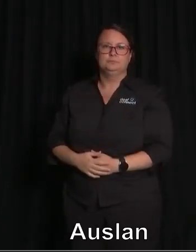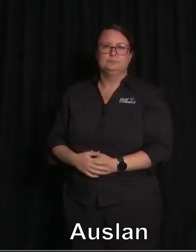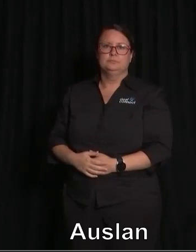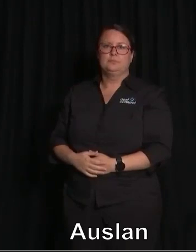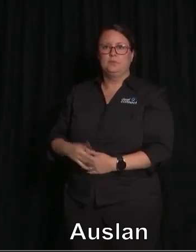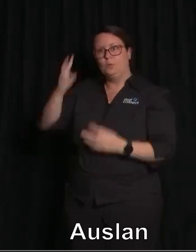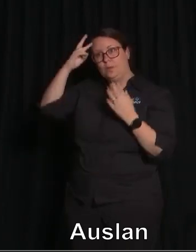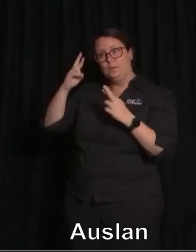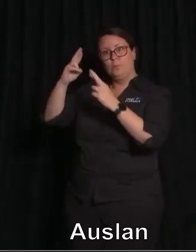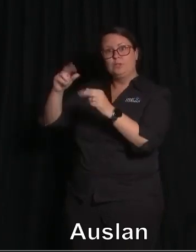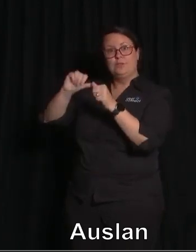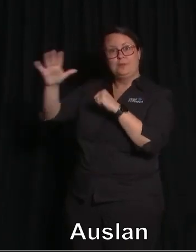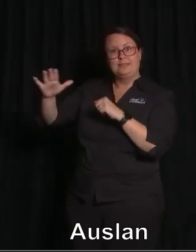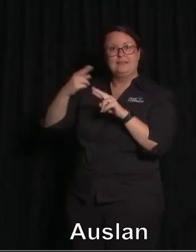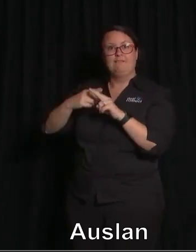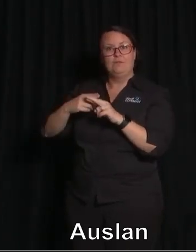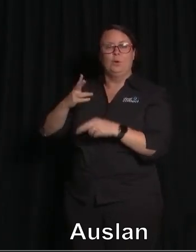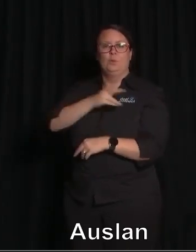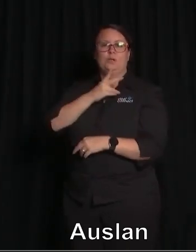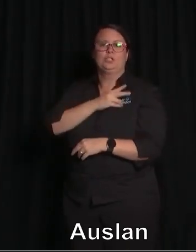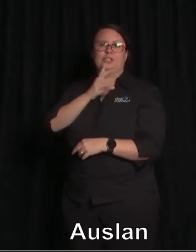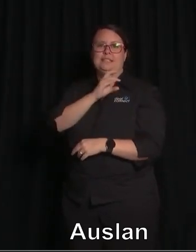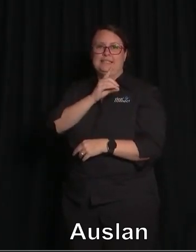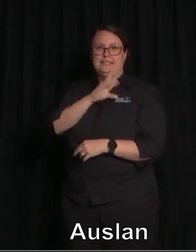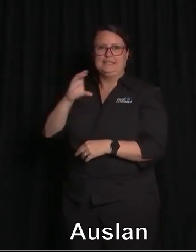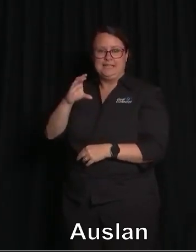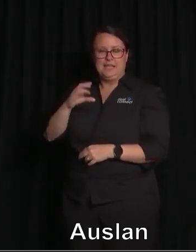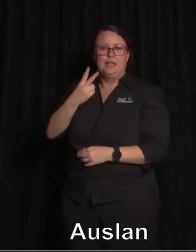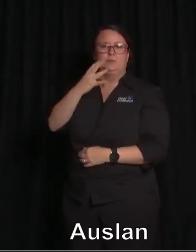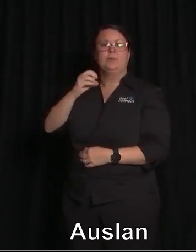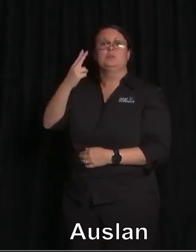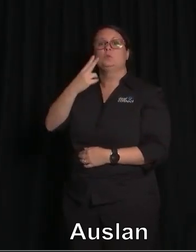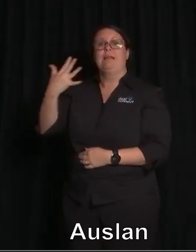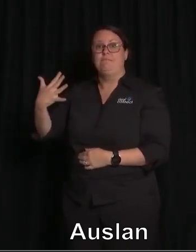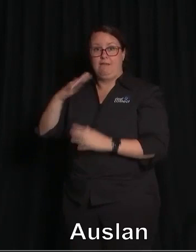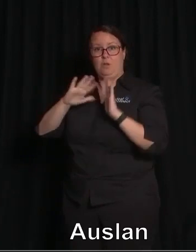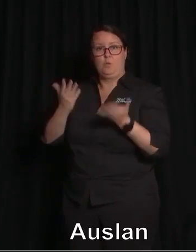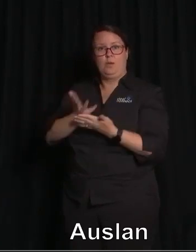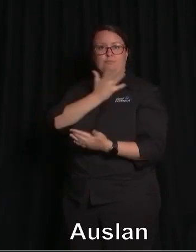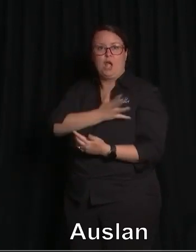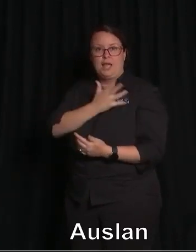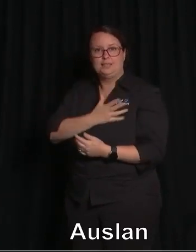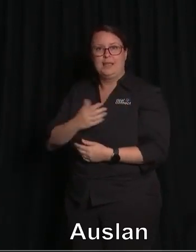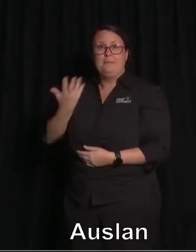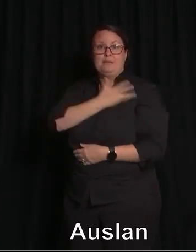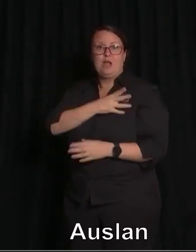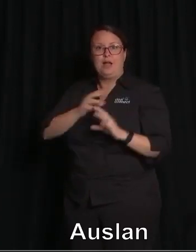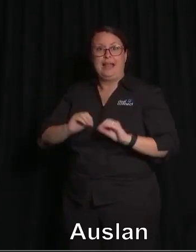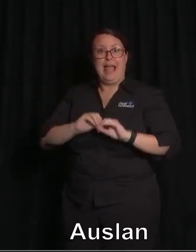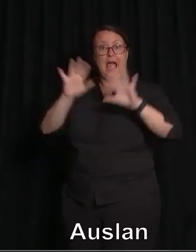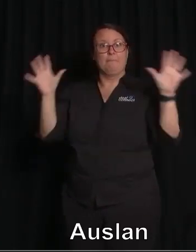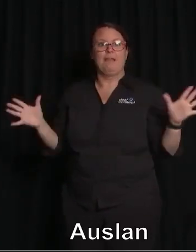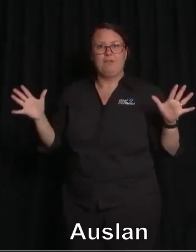you the best for Washington DC 2025 WorldPride. Be proud, amplify, voice